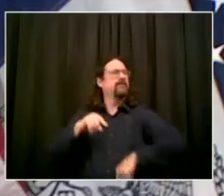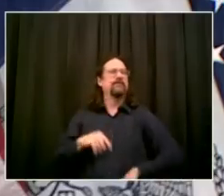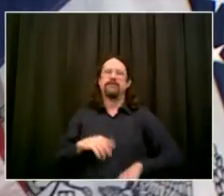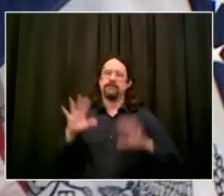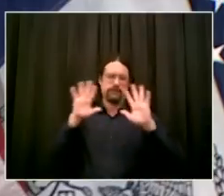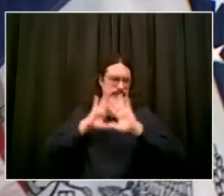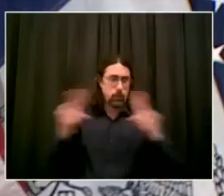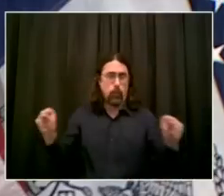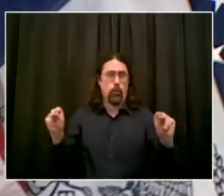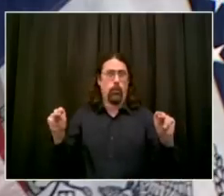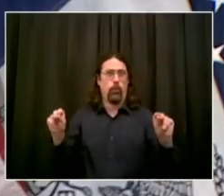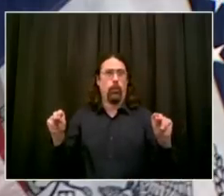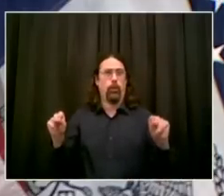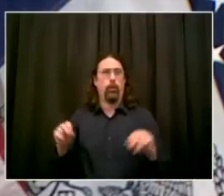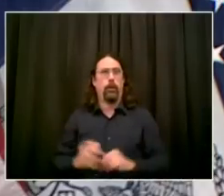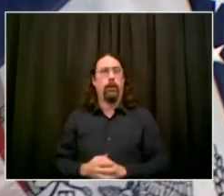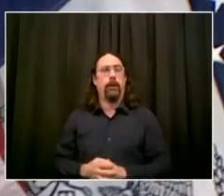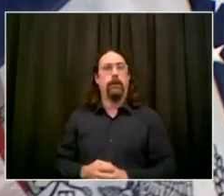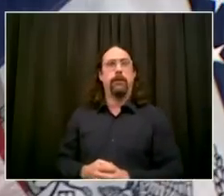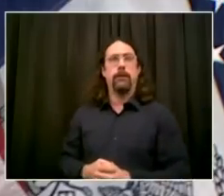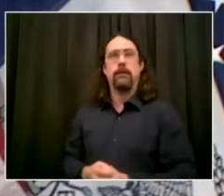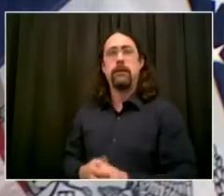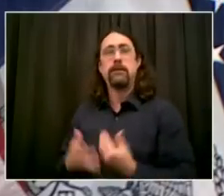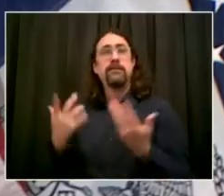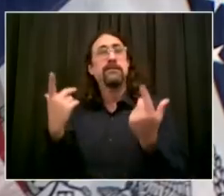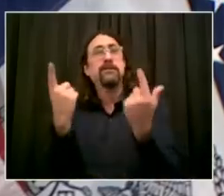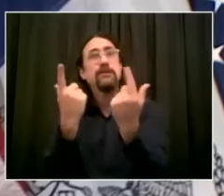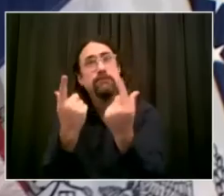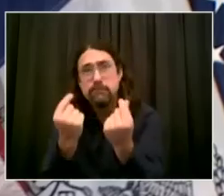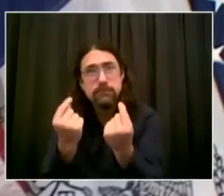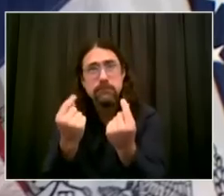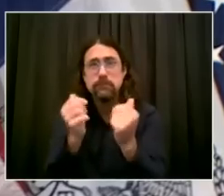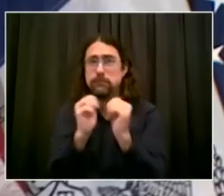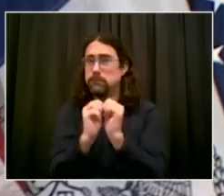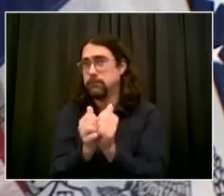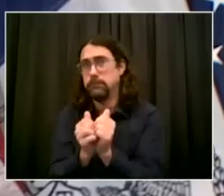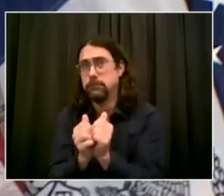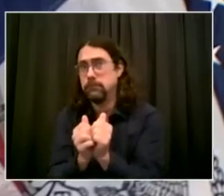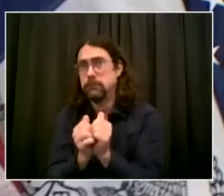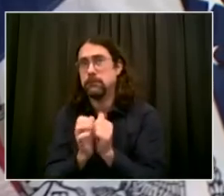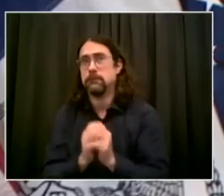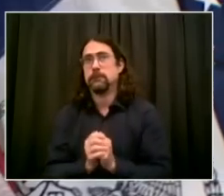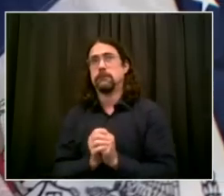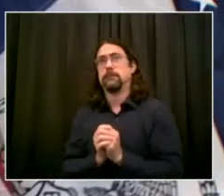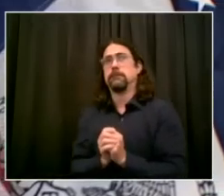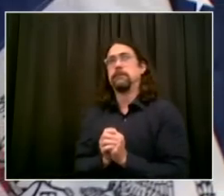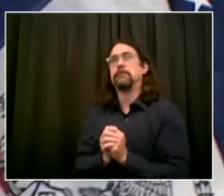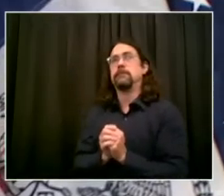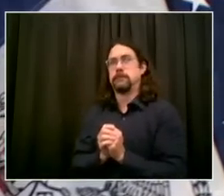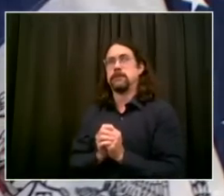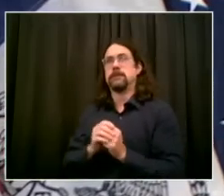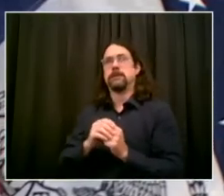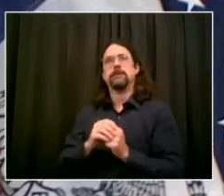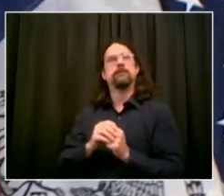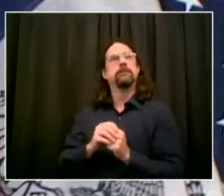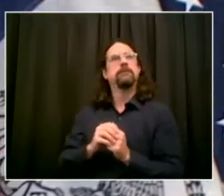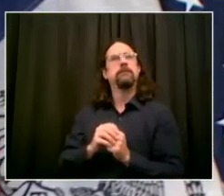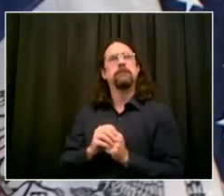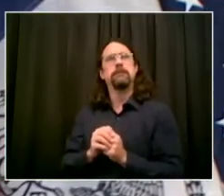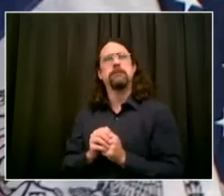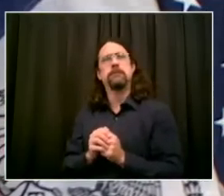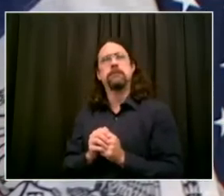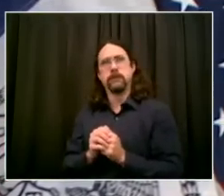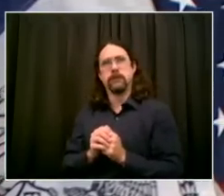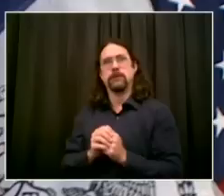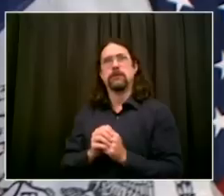pauses and the other activities in the new zones that were determined by the state of New York. And this goes into effect today. I want to go